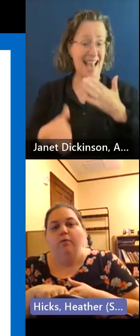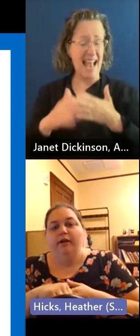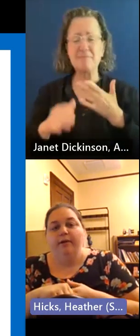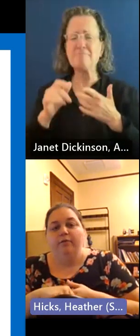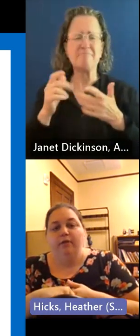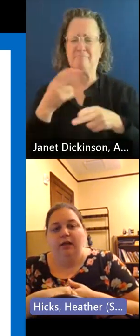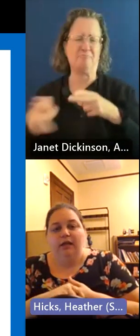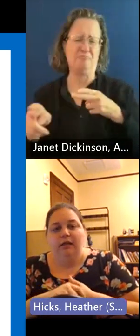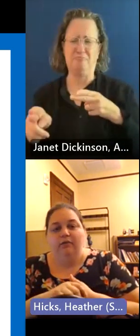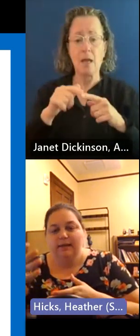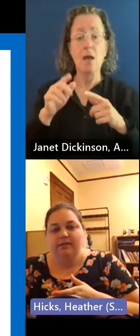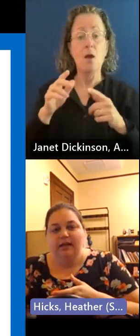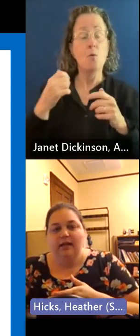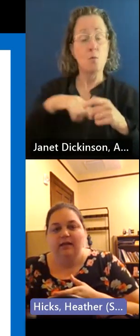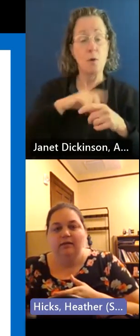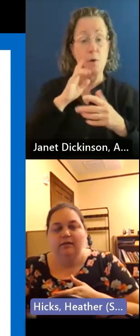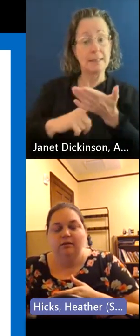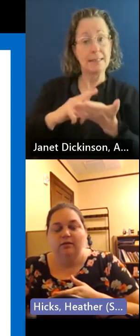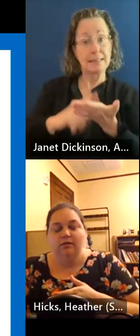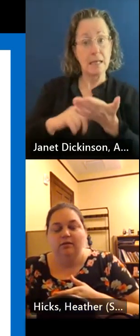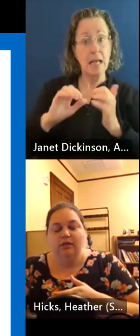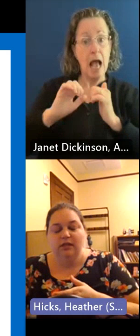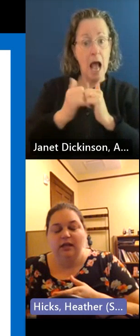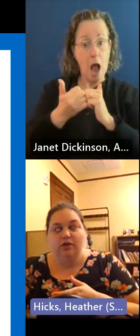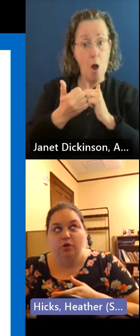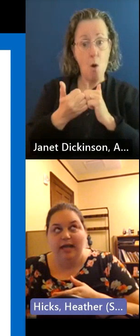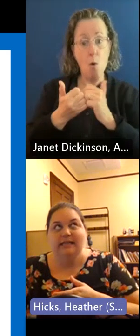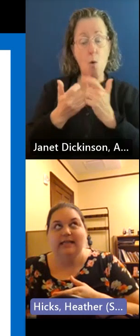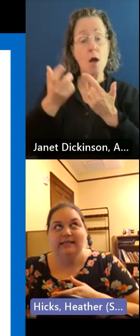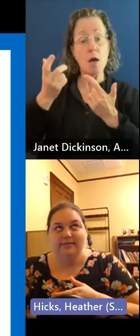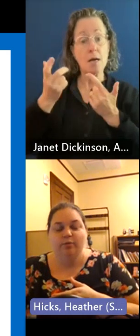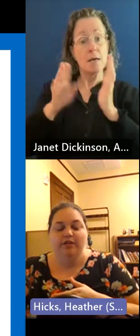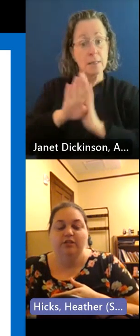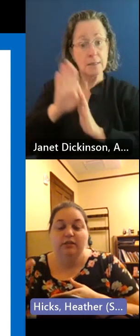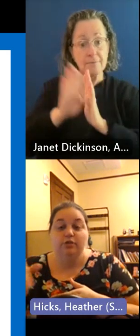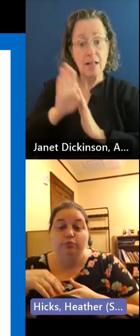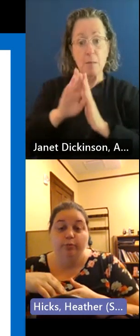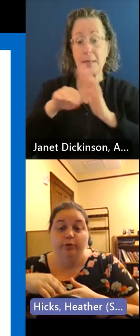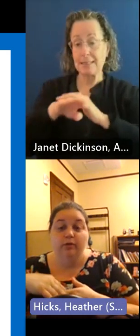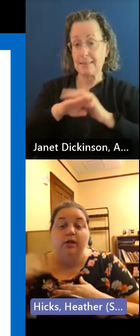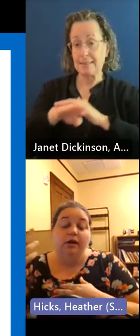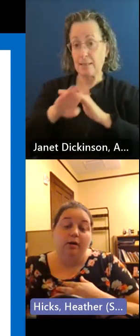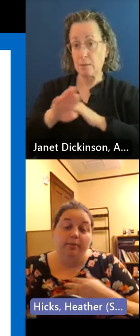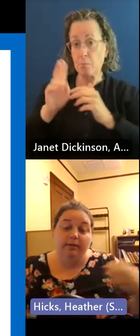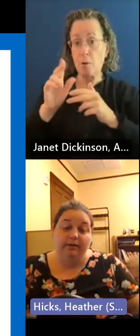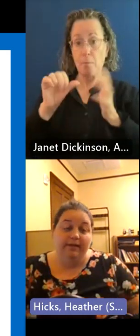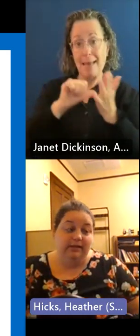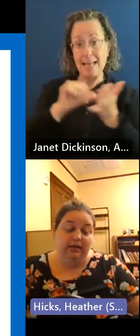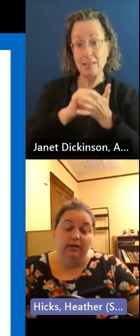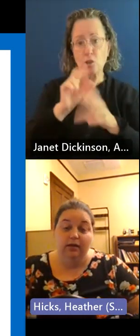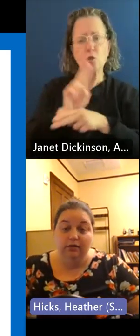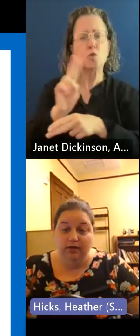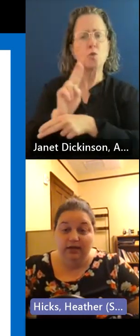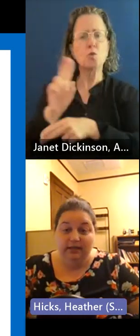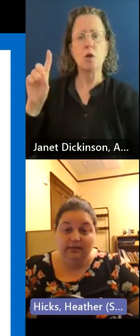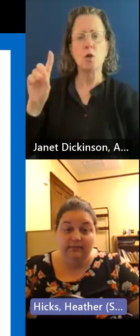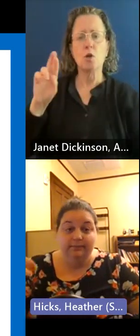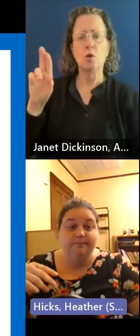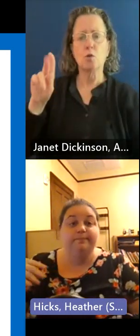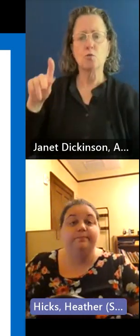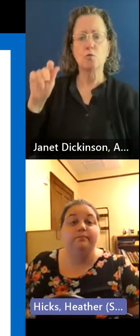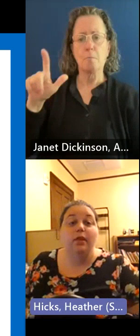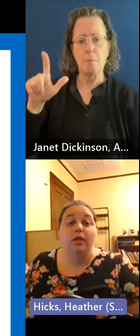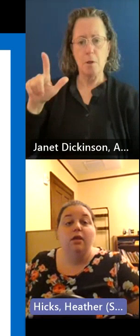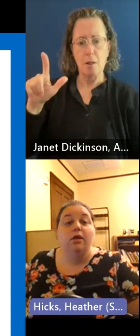time, we're going to talk about creating the steps to create accessible pages in Drupal, our public-facing internet